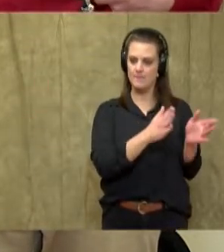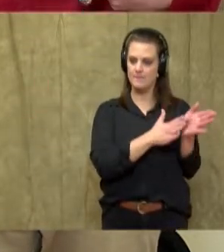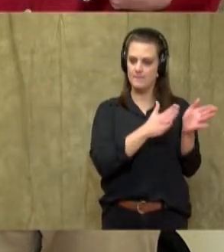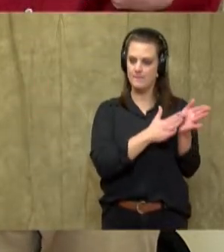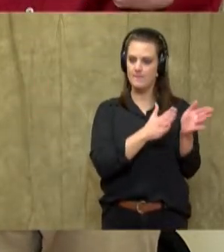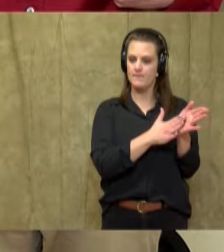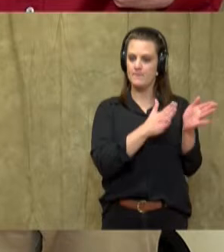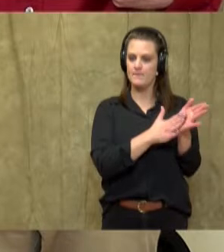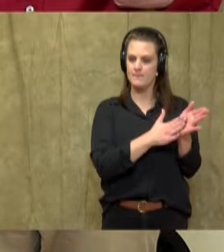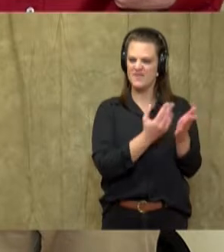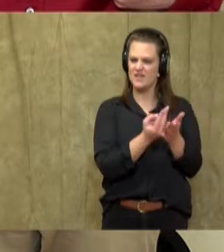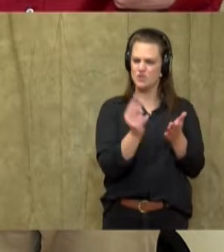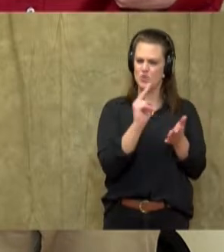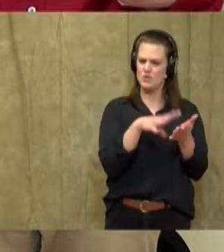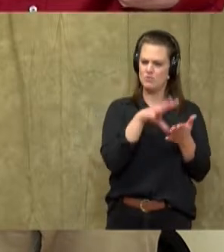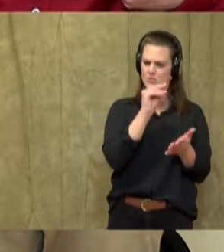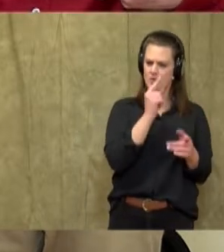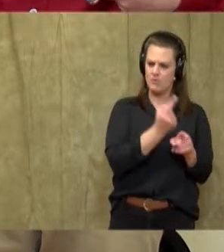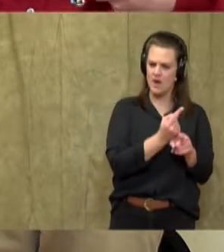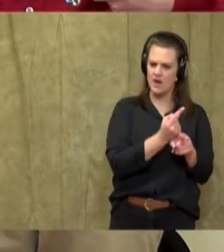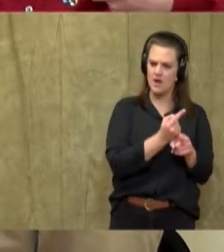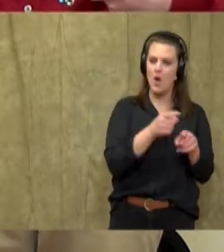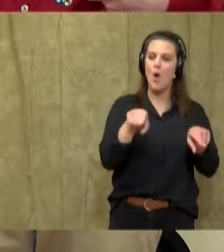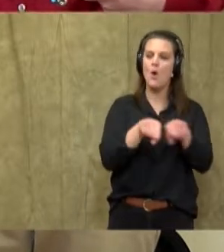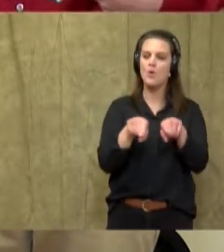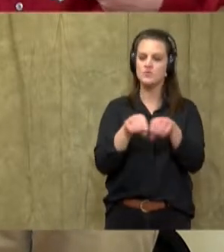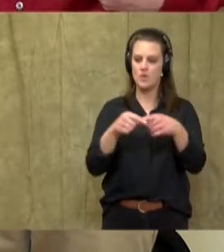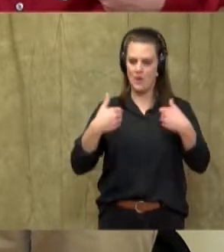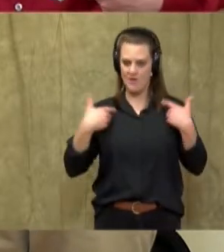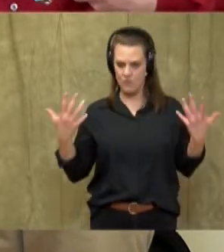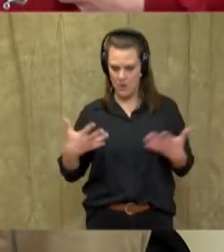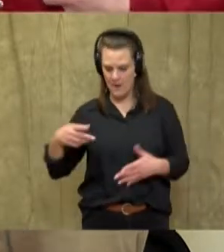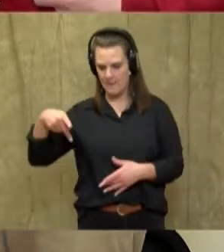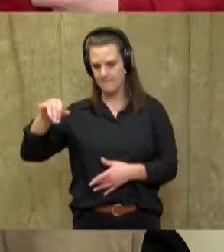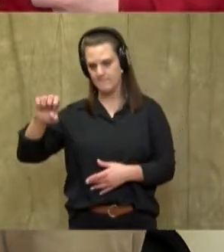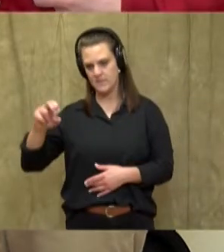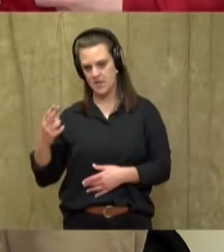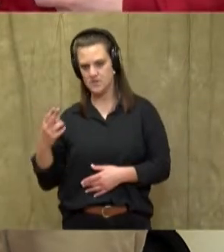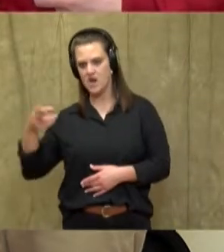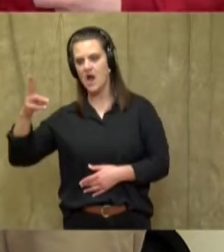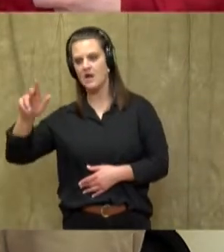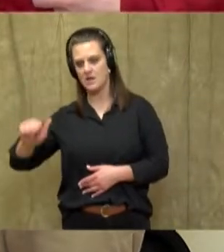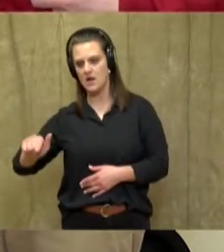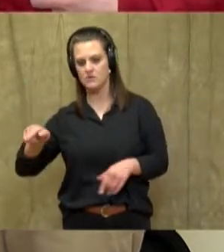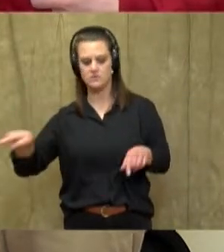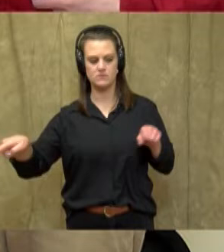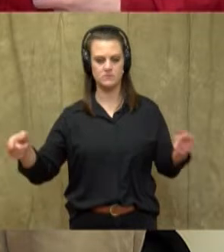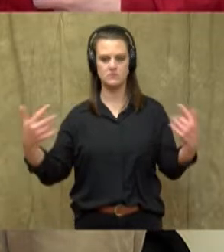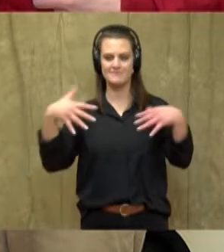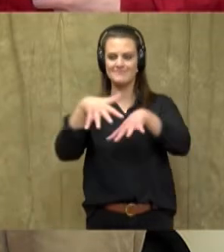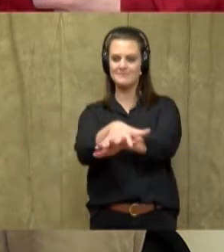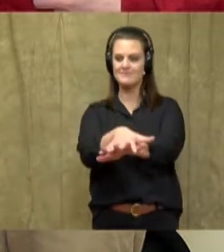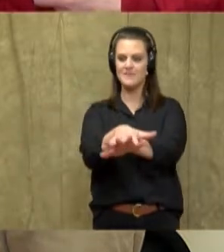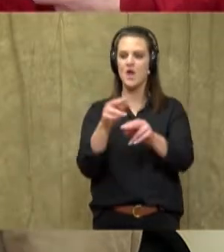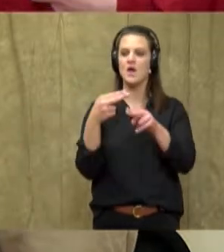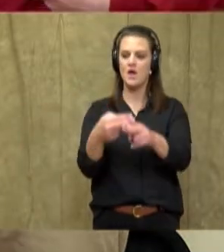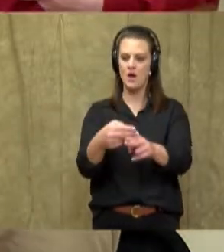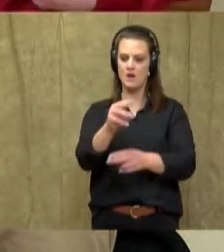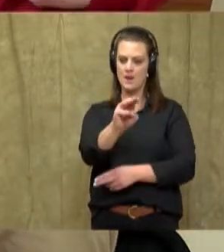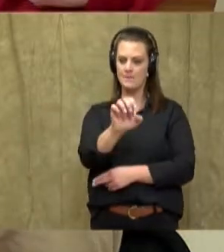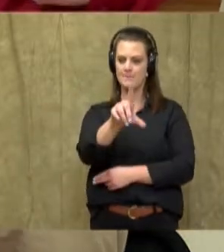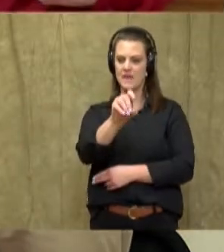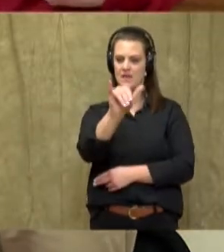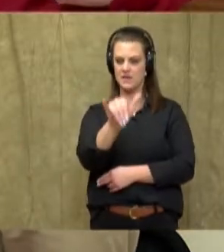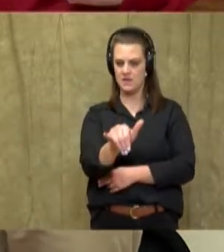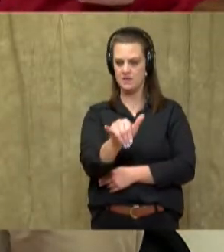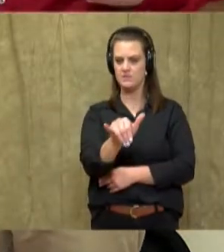weeks, and also pitch, which we began talking about today. So